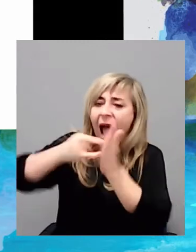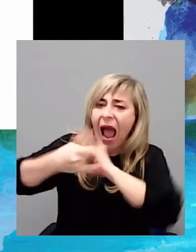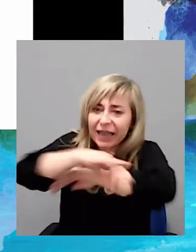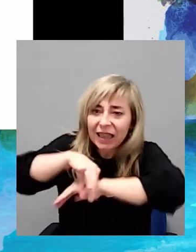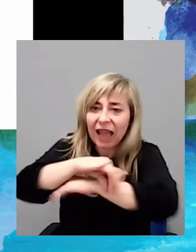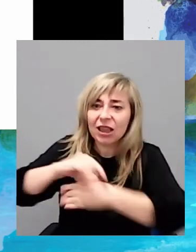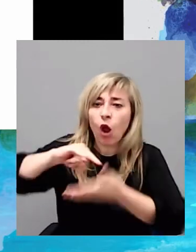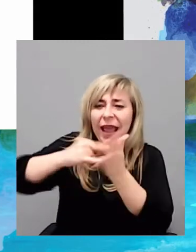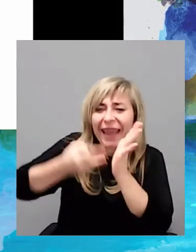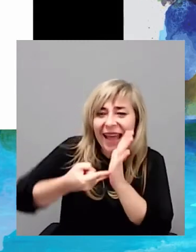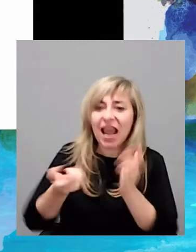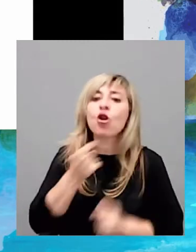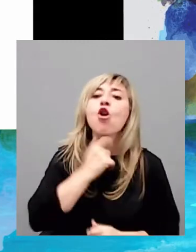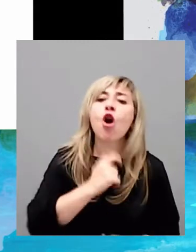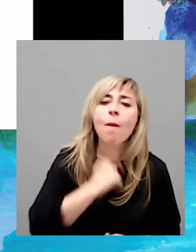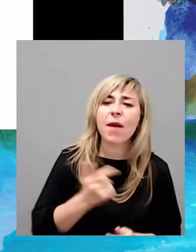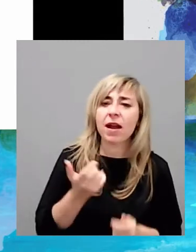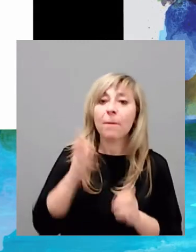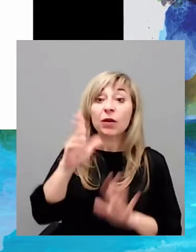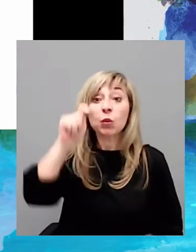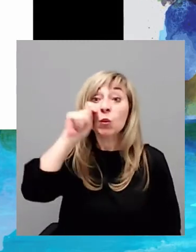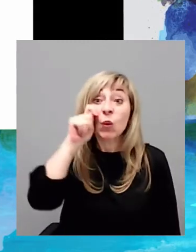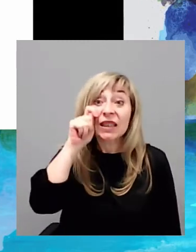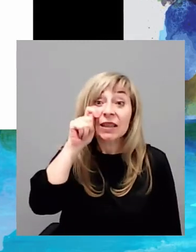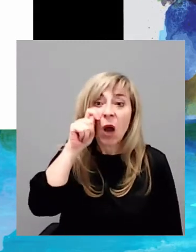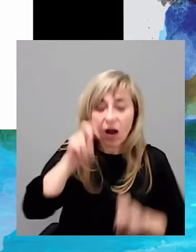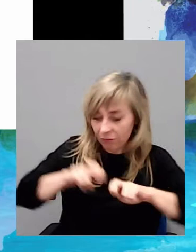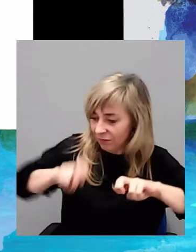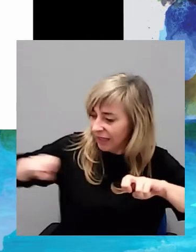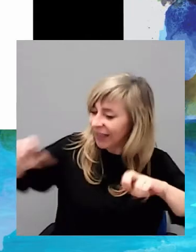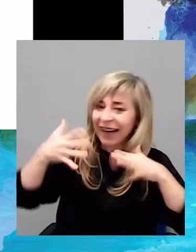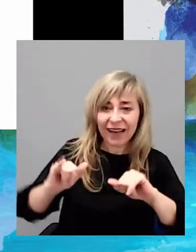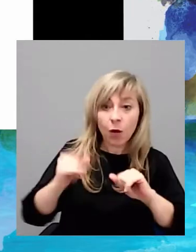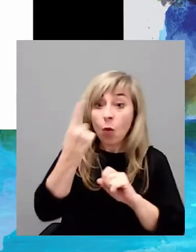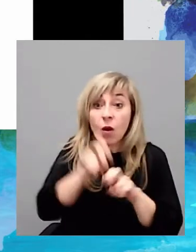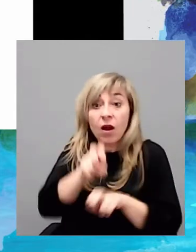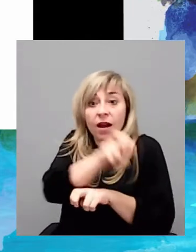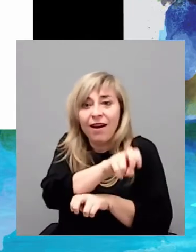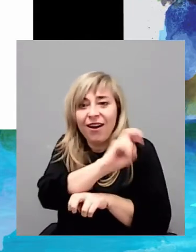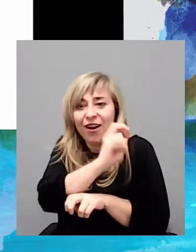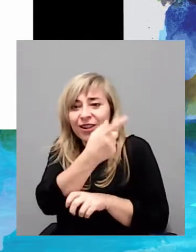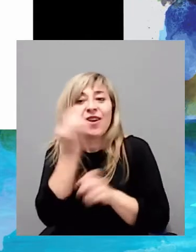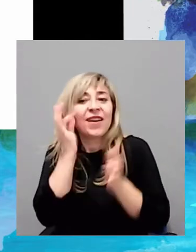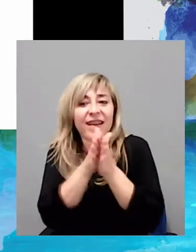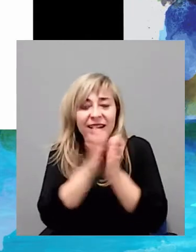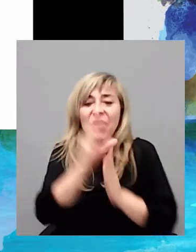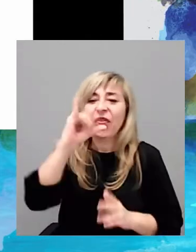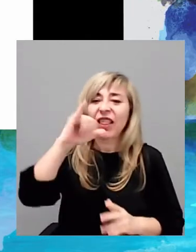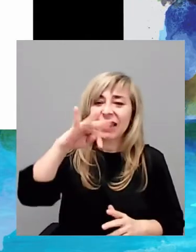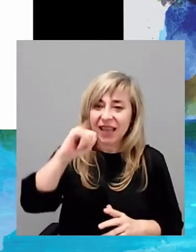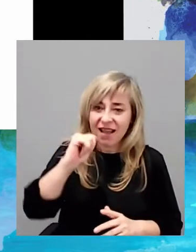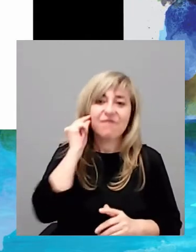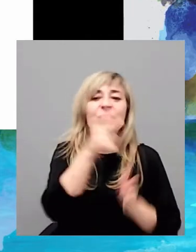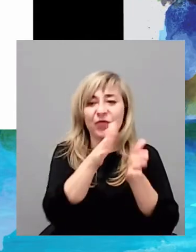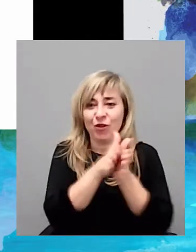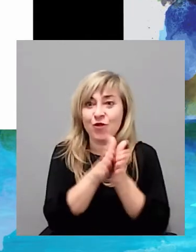I've always been working with people working in many different fields, but in tourism, not so much. So I came into contact